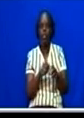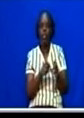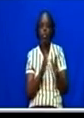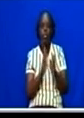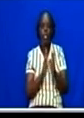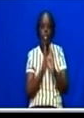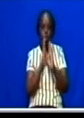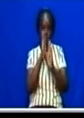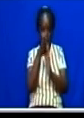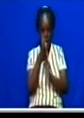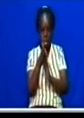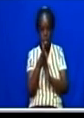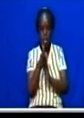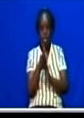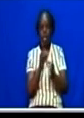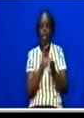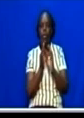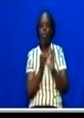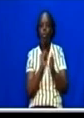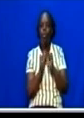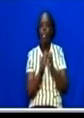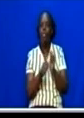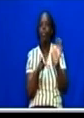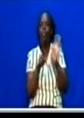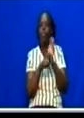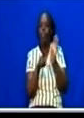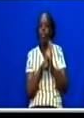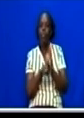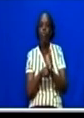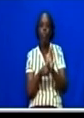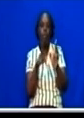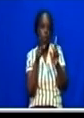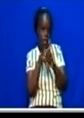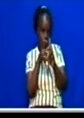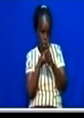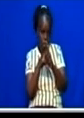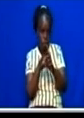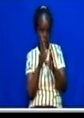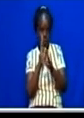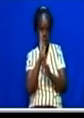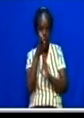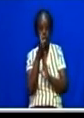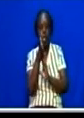is it giving us? So is it giving us a positive direction or a negative direction?